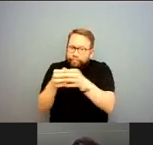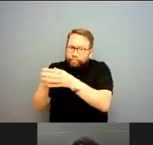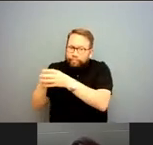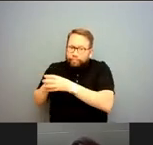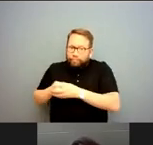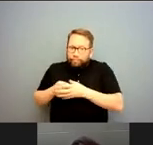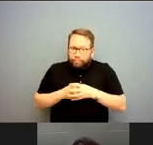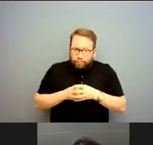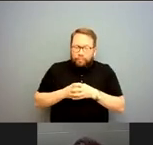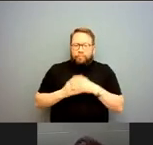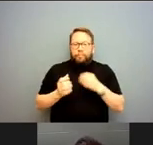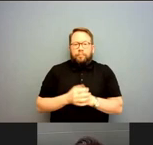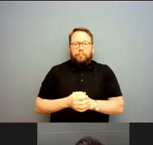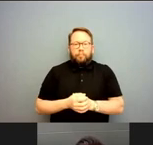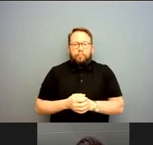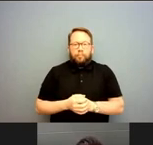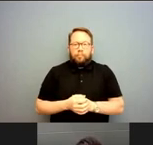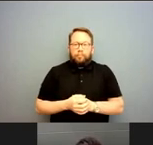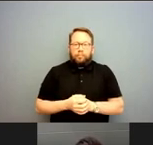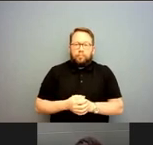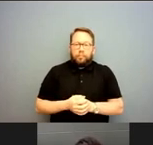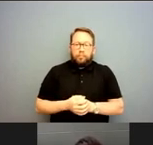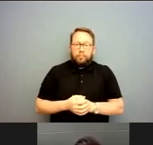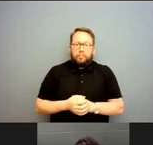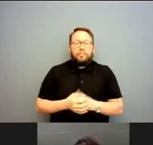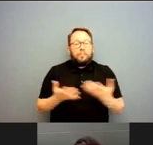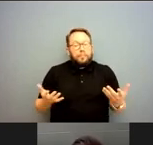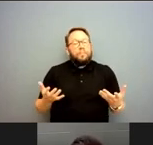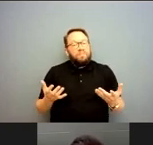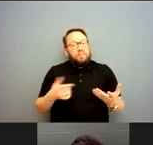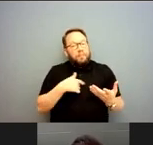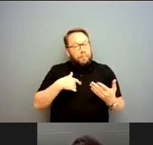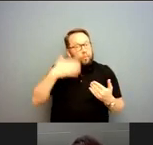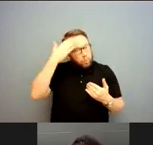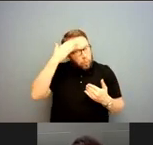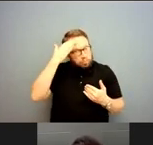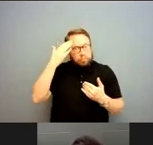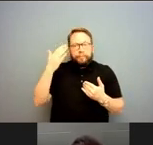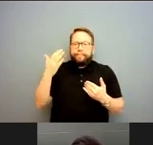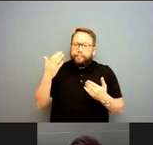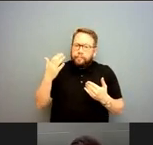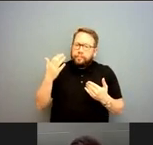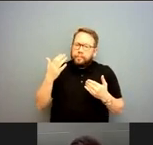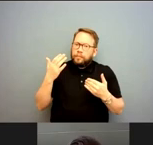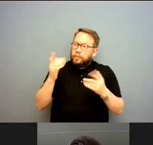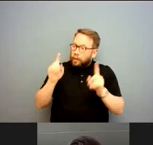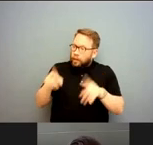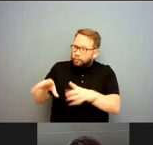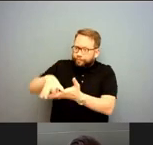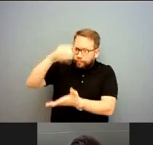intersectional lenses to achieve more comprehensive understanding of the situation of the Sami persons with disabilities.